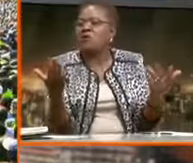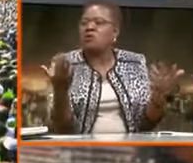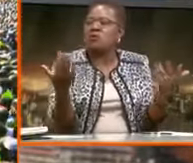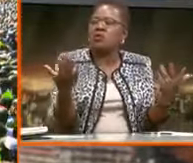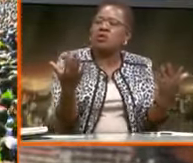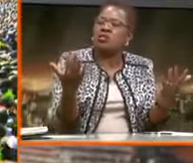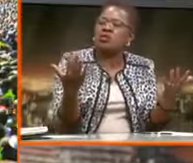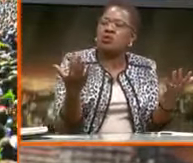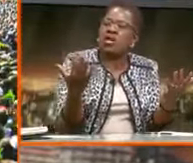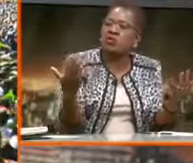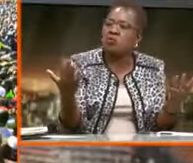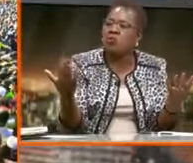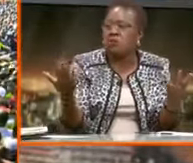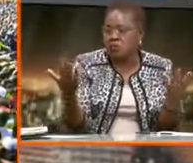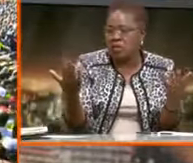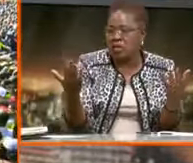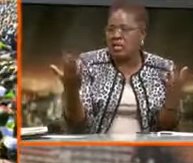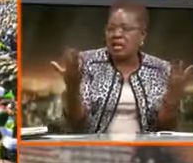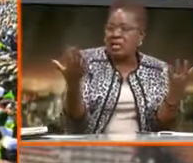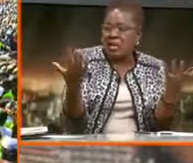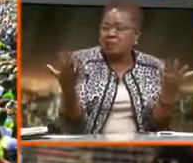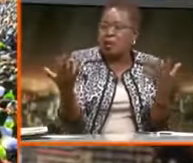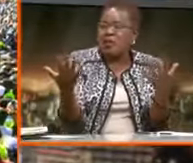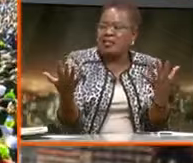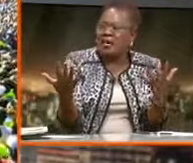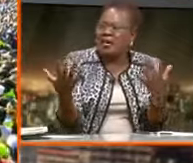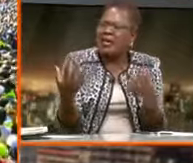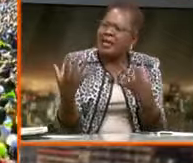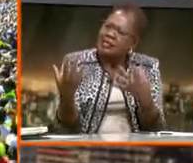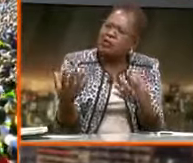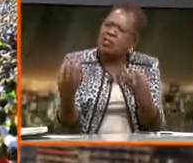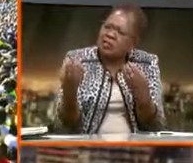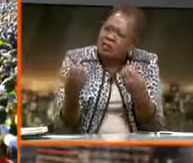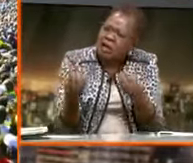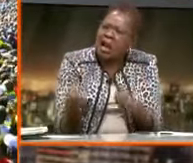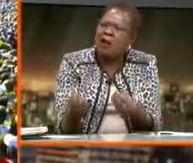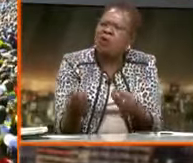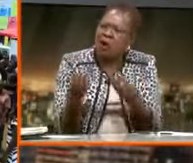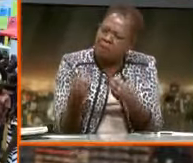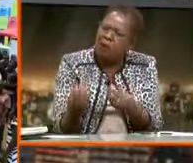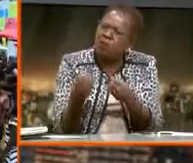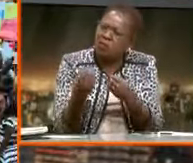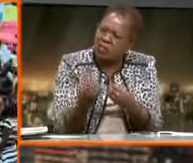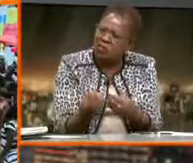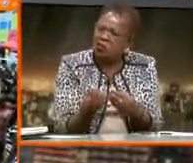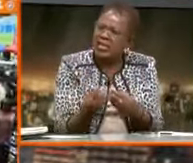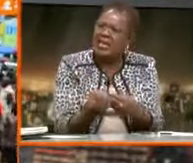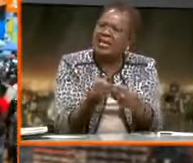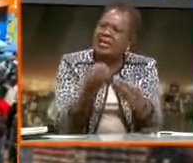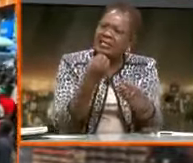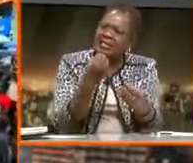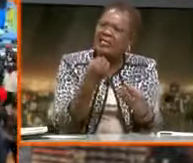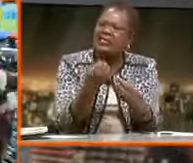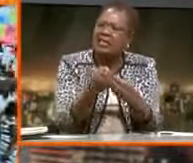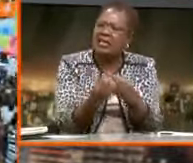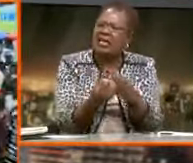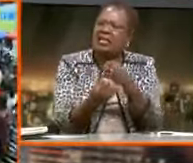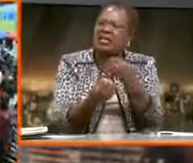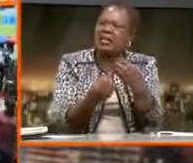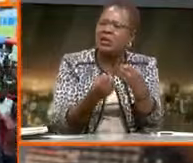now, because the Constitution has two positions, and that's why we are saying, let's not haggle about positions. Let